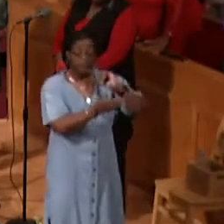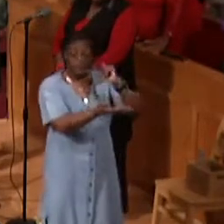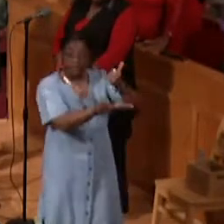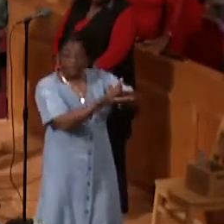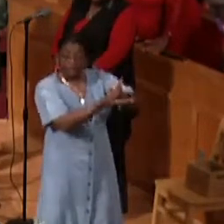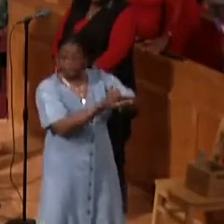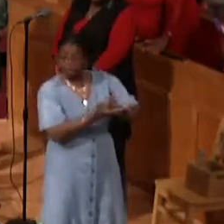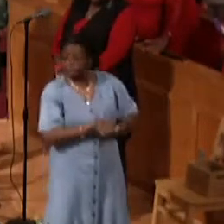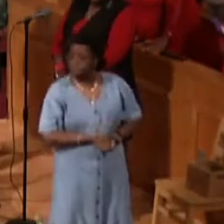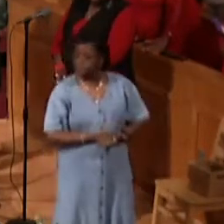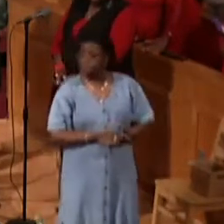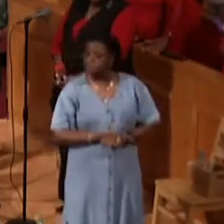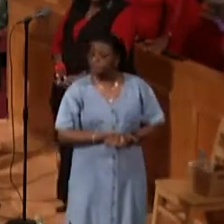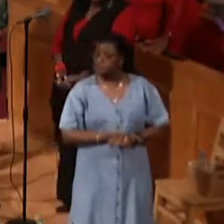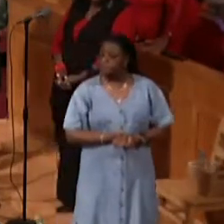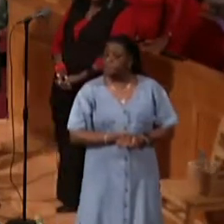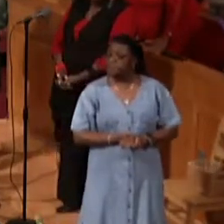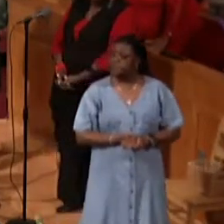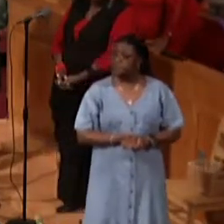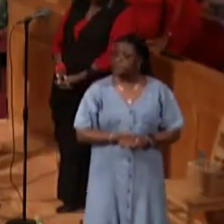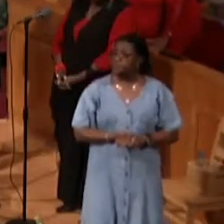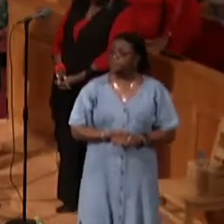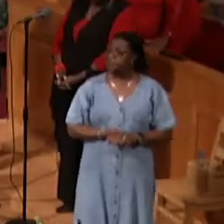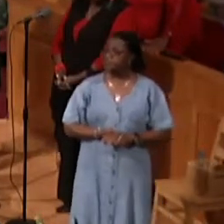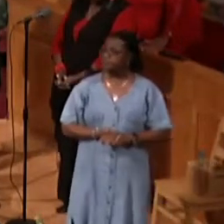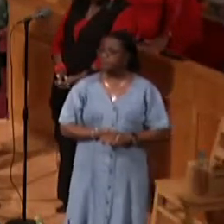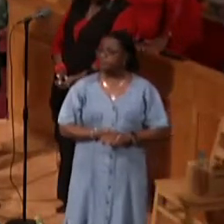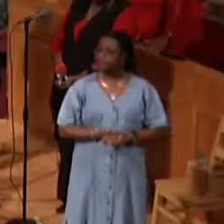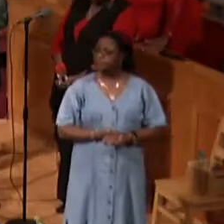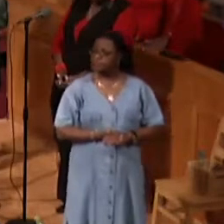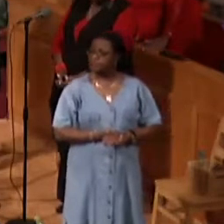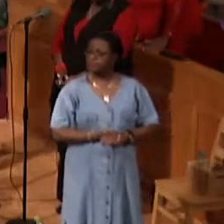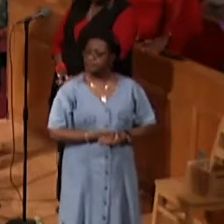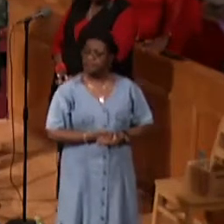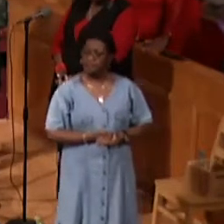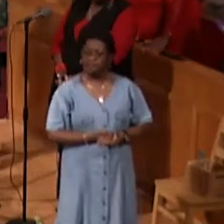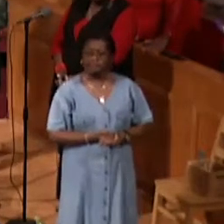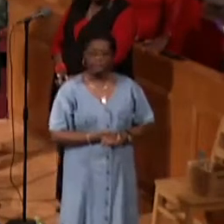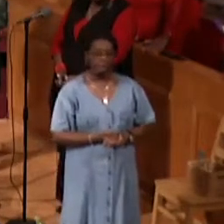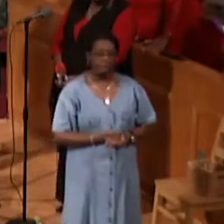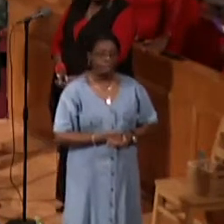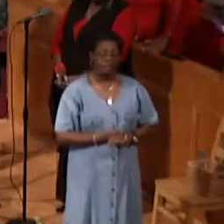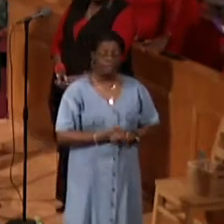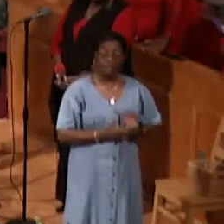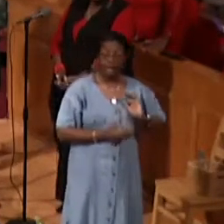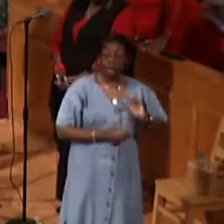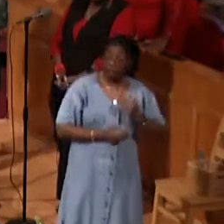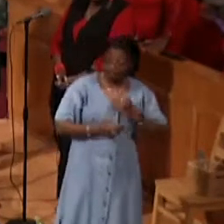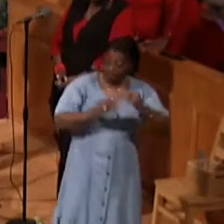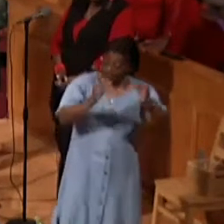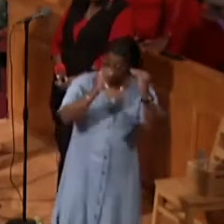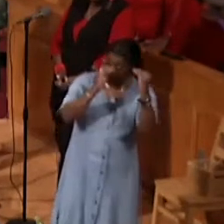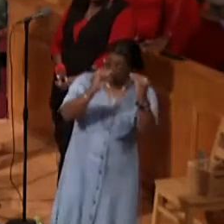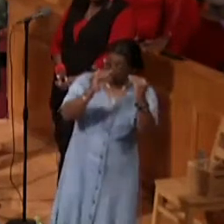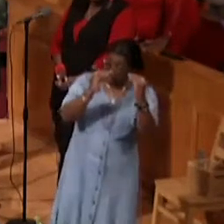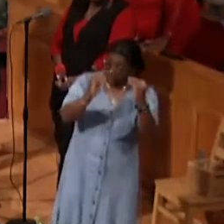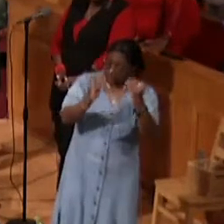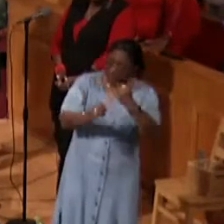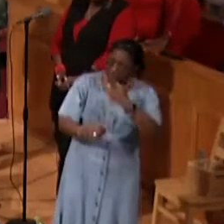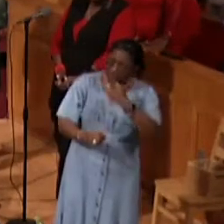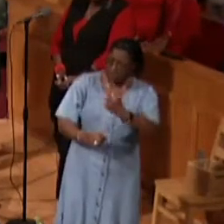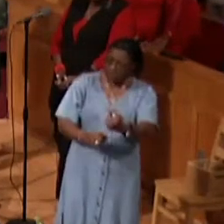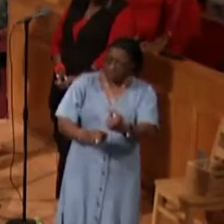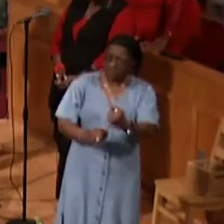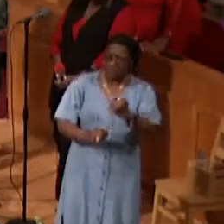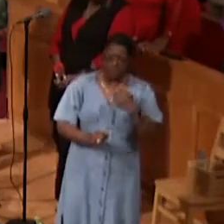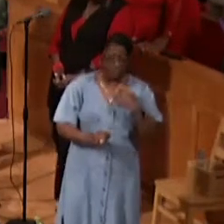Amen. Amen. And so our instructions tells us that when we